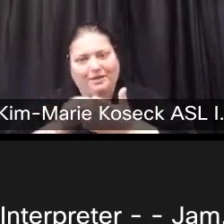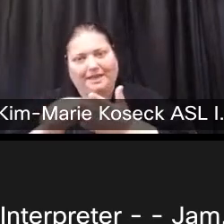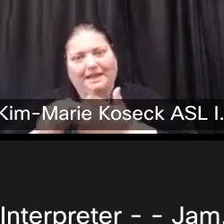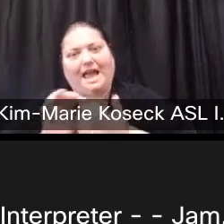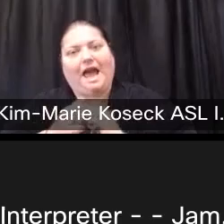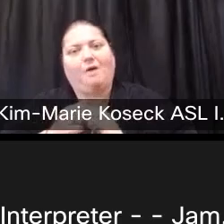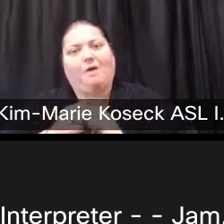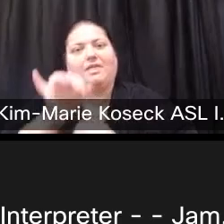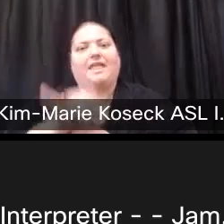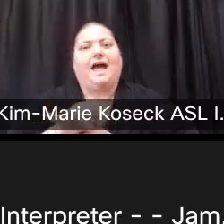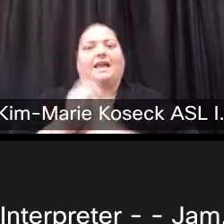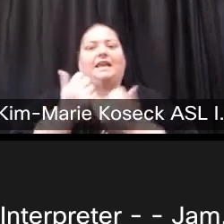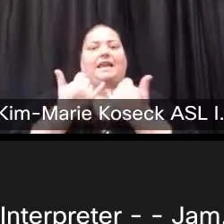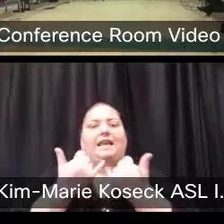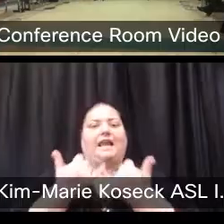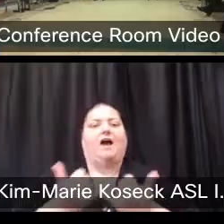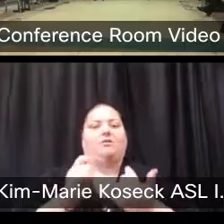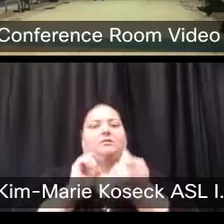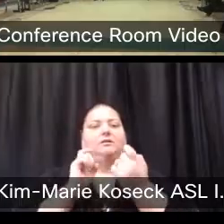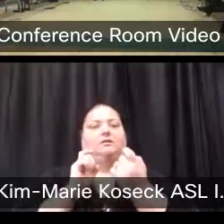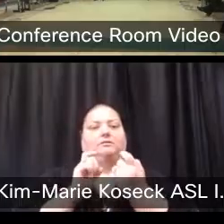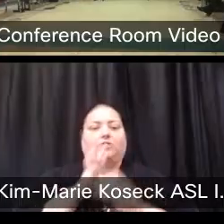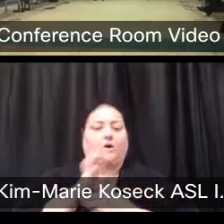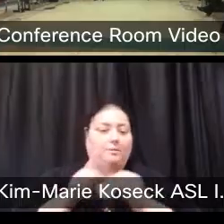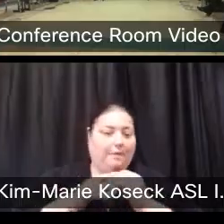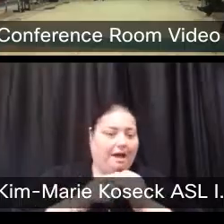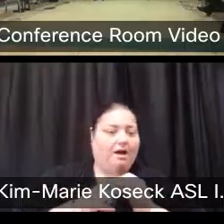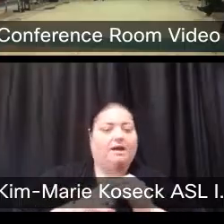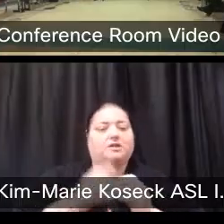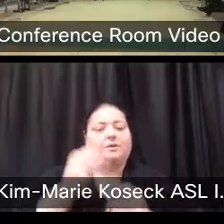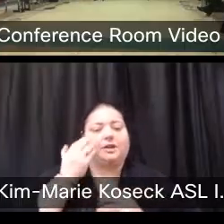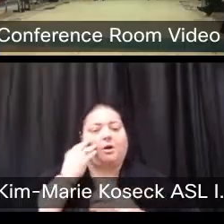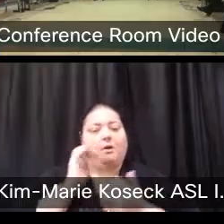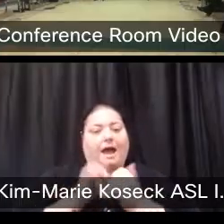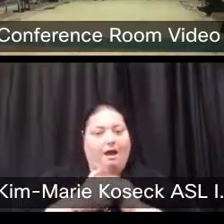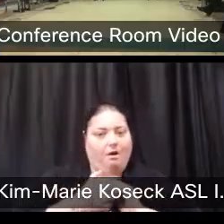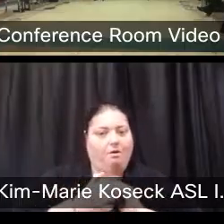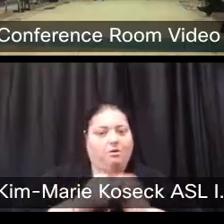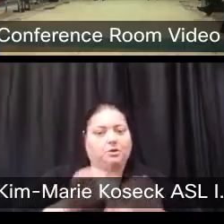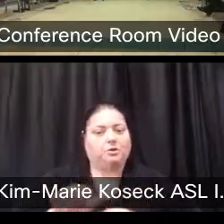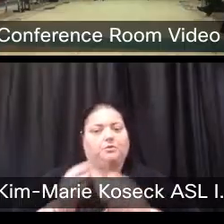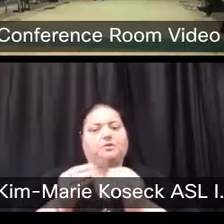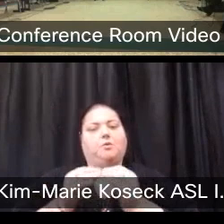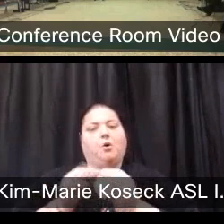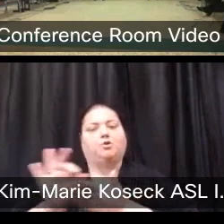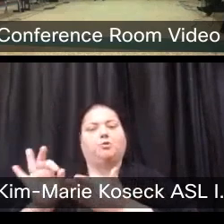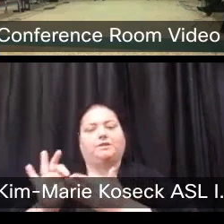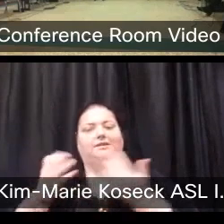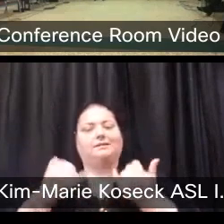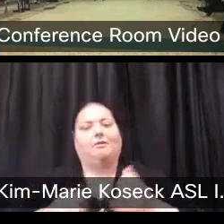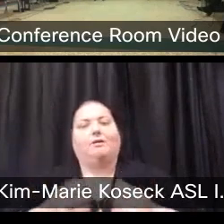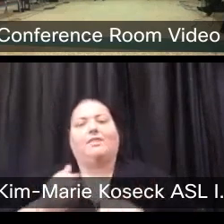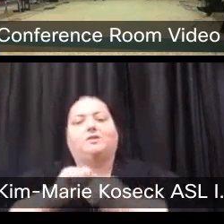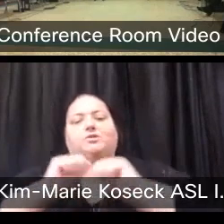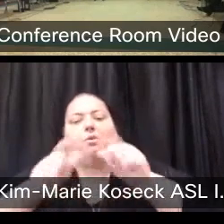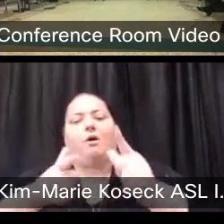now being addressed and implemented so we can all be on the same page, knowing that there's more choices? And that's all. But